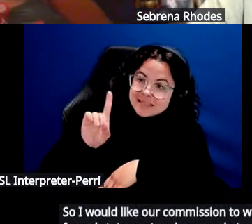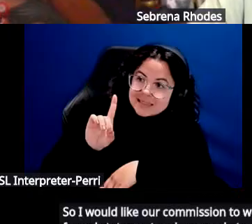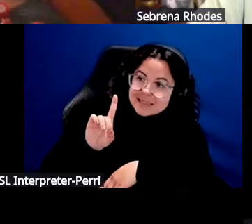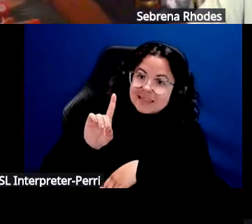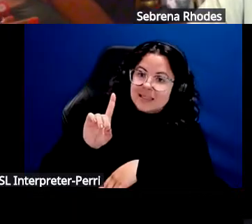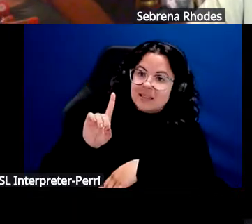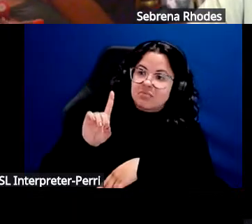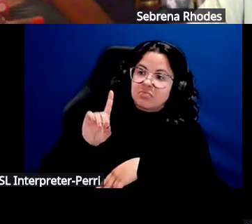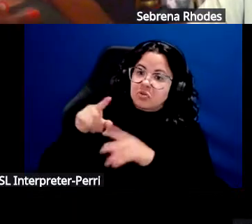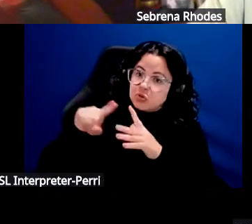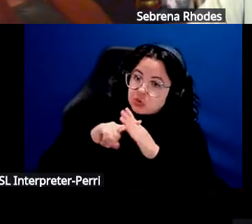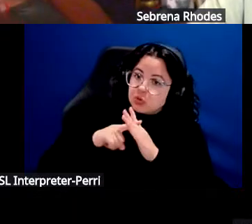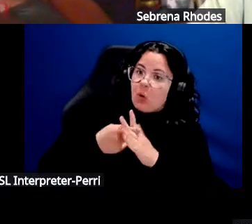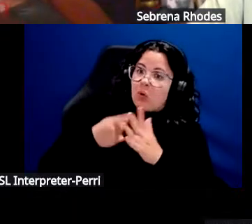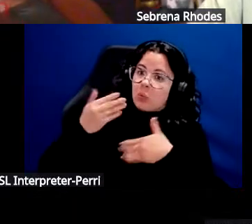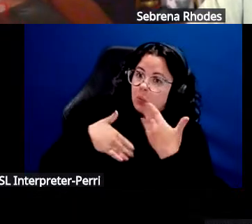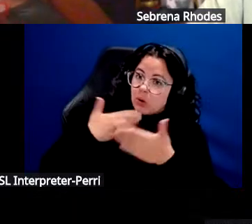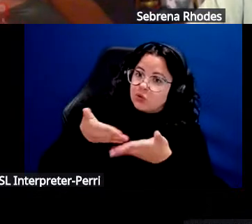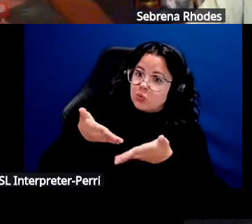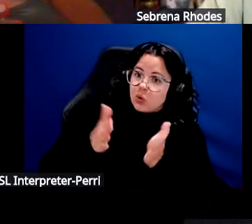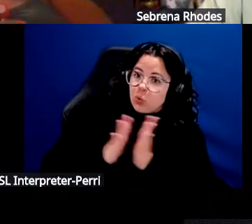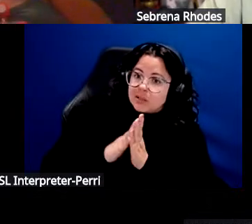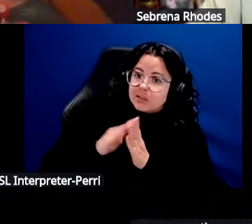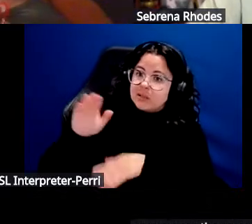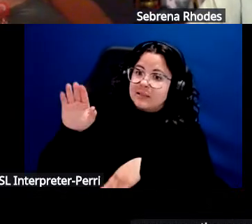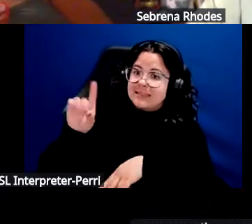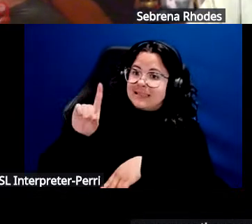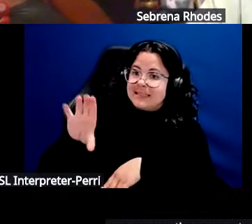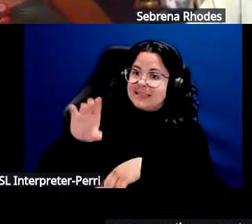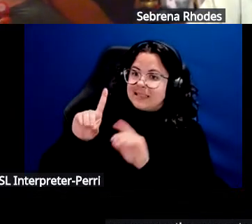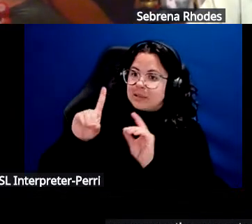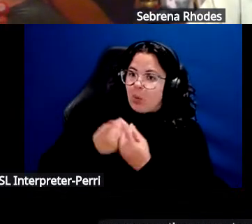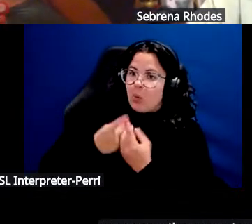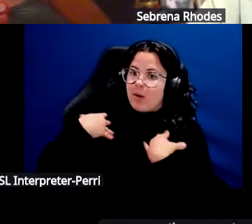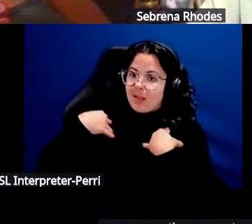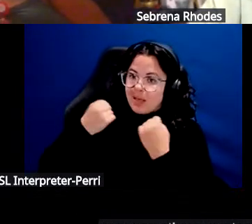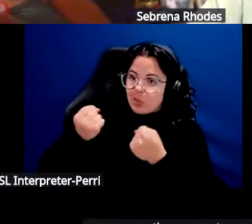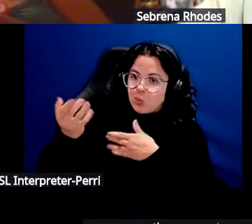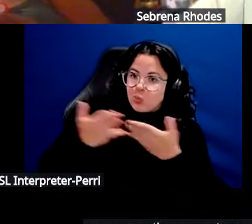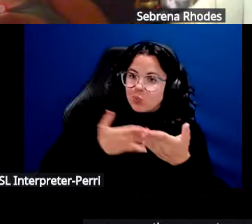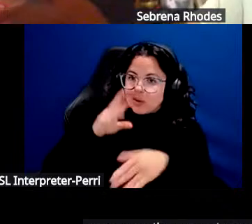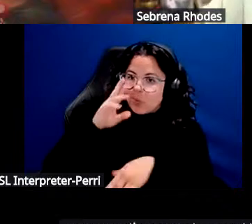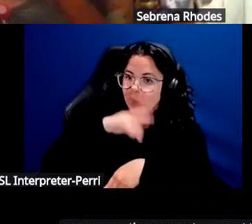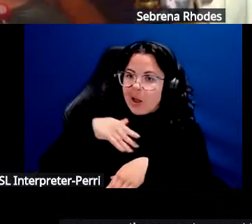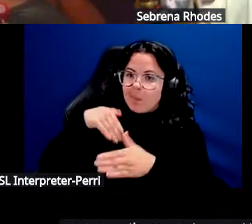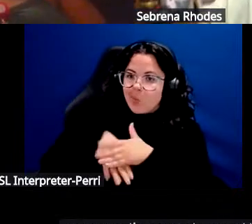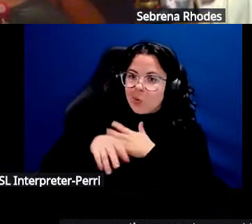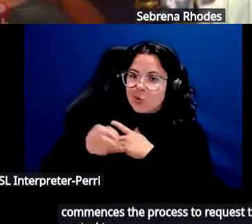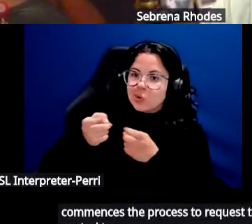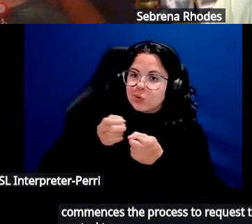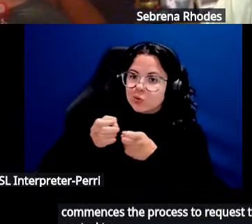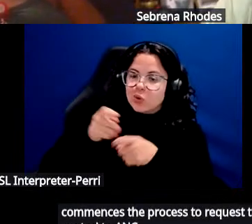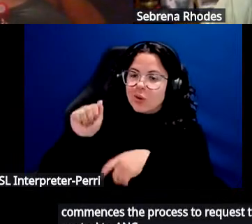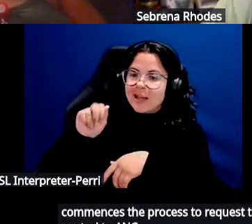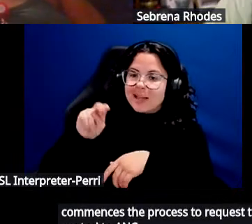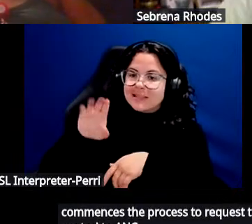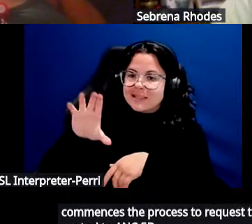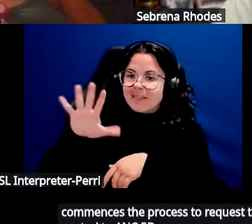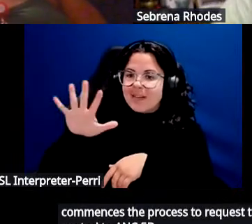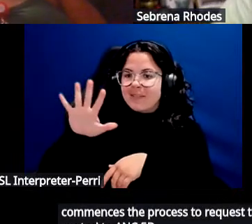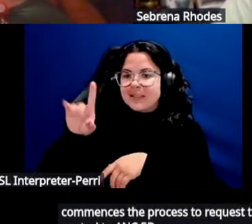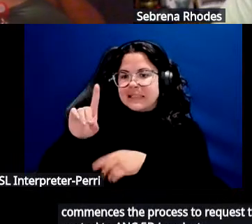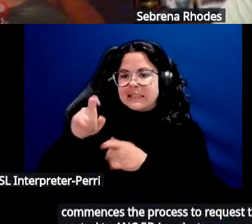the process to request the DC Department of Health to bring rat birth control to ANC 5D in select parts